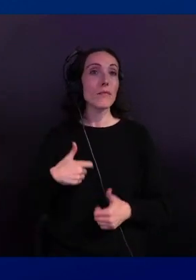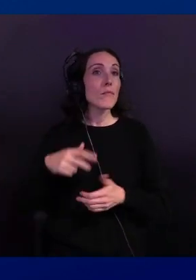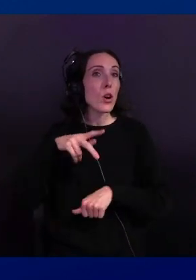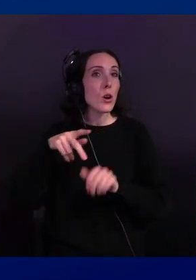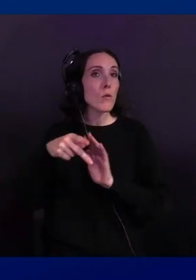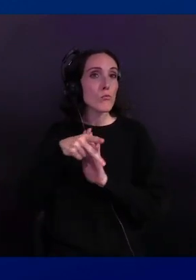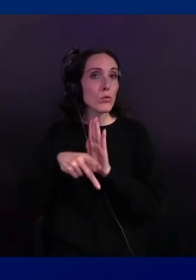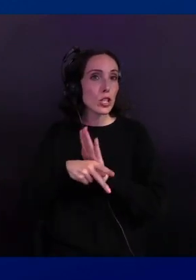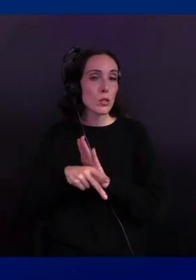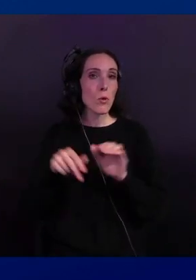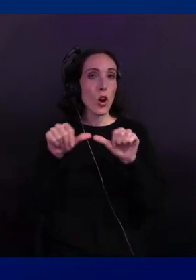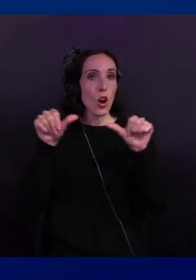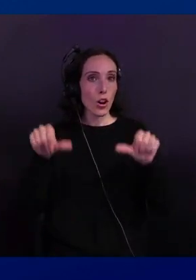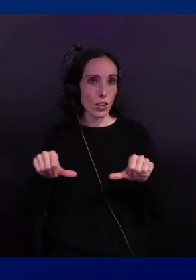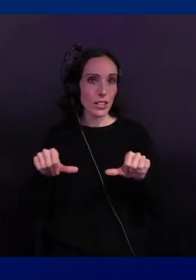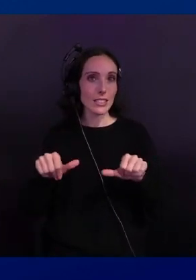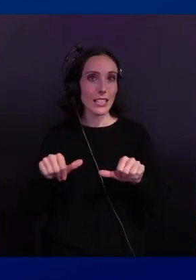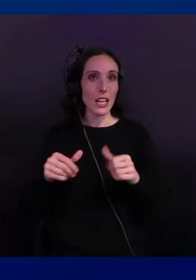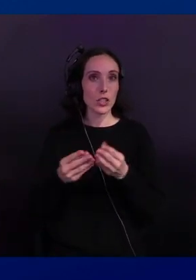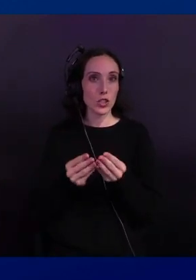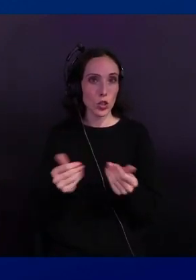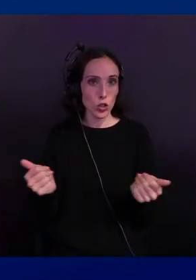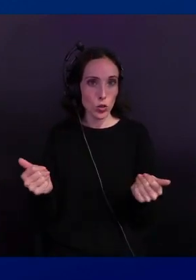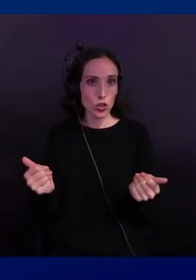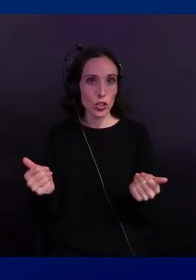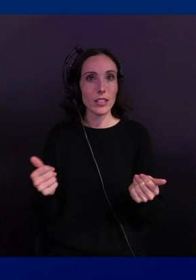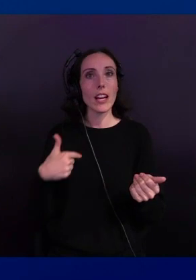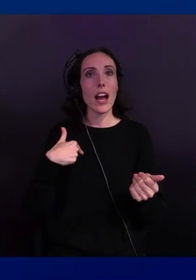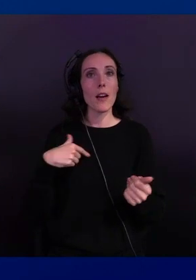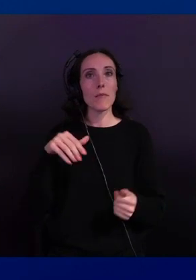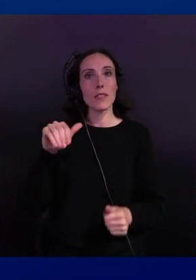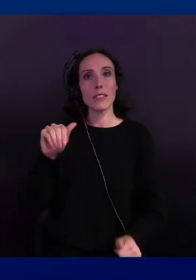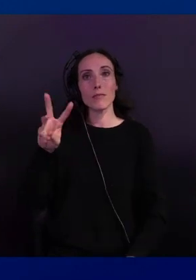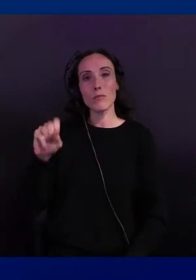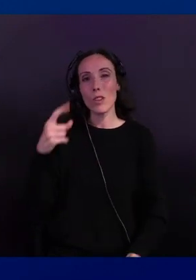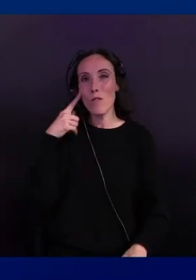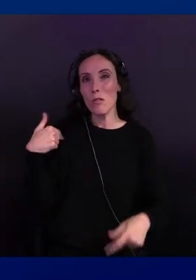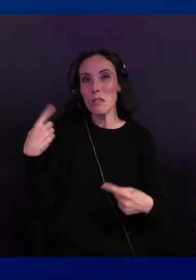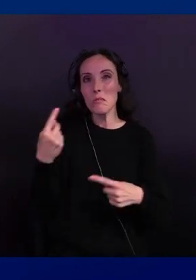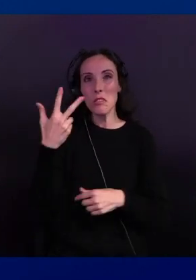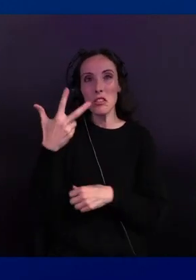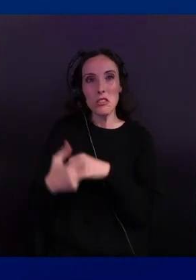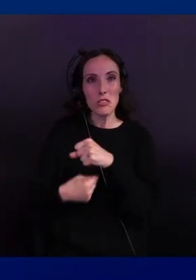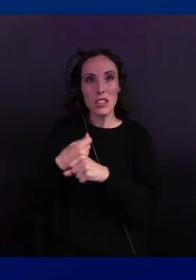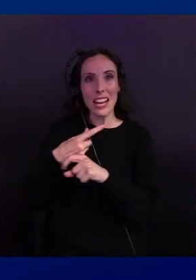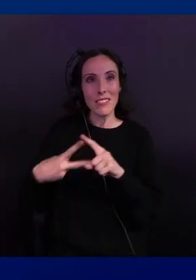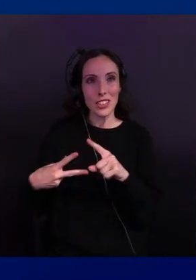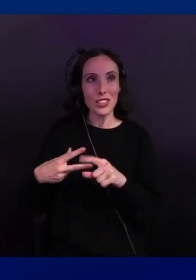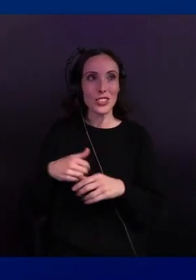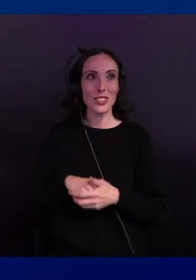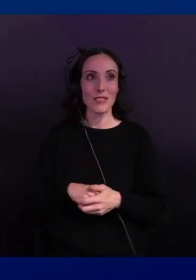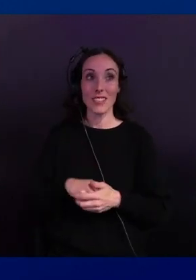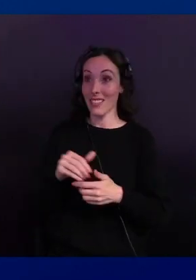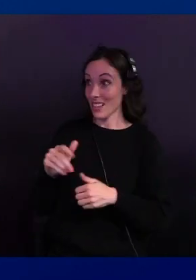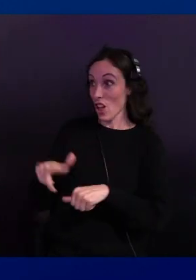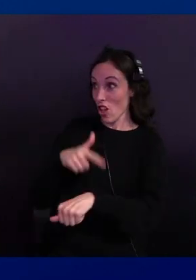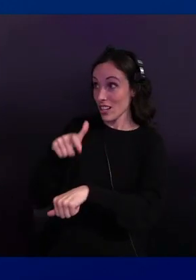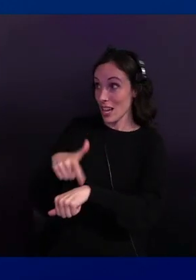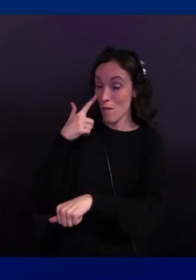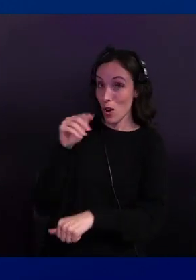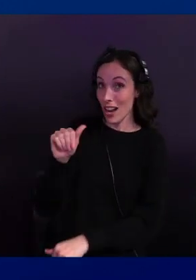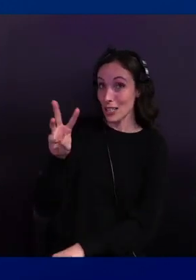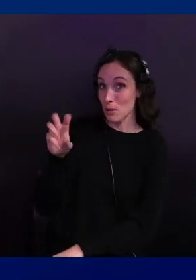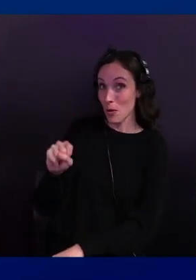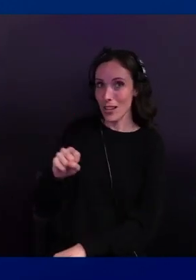architect based out of Boston. I've been with AWS about 3.5 years. That's a long time in AWS years. Oh,